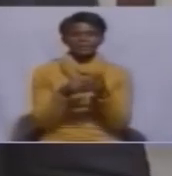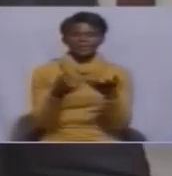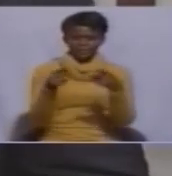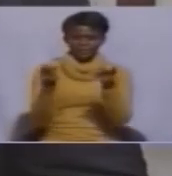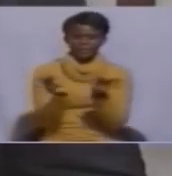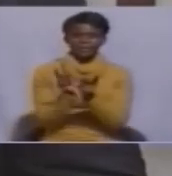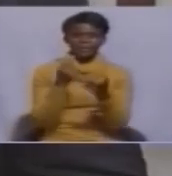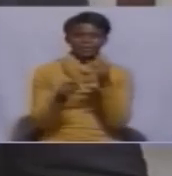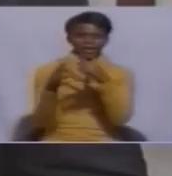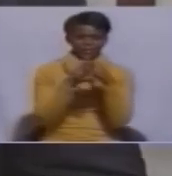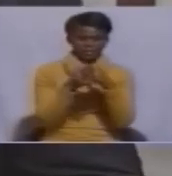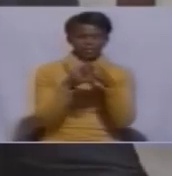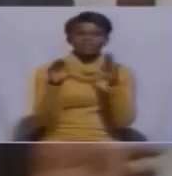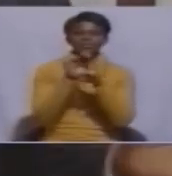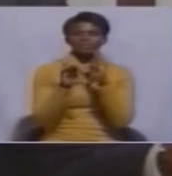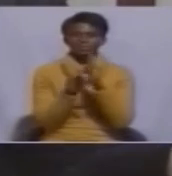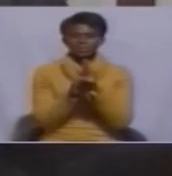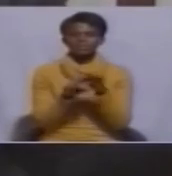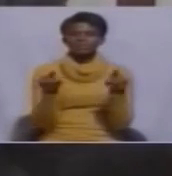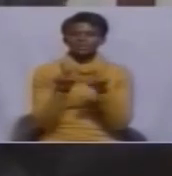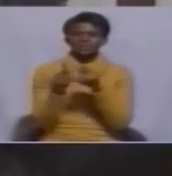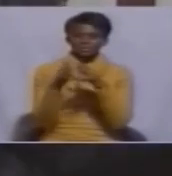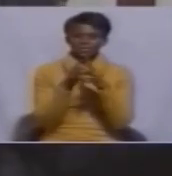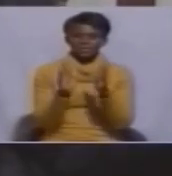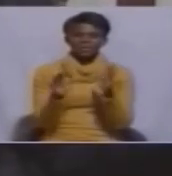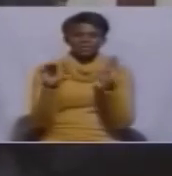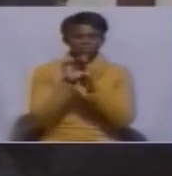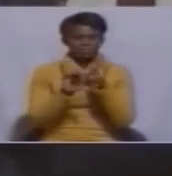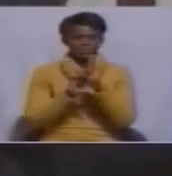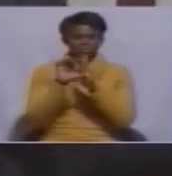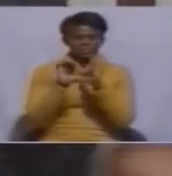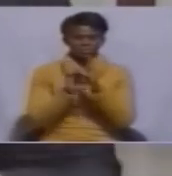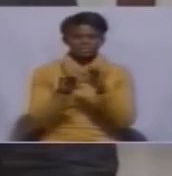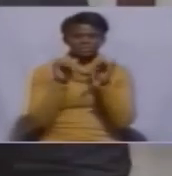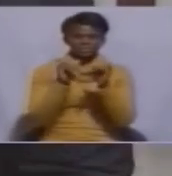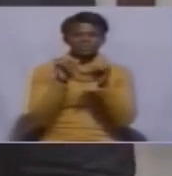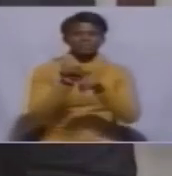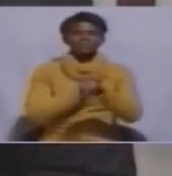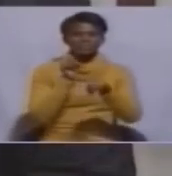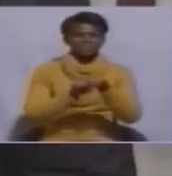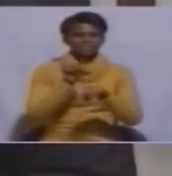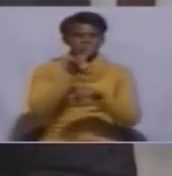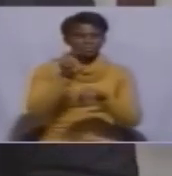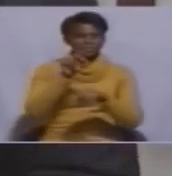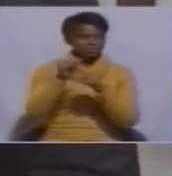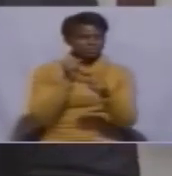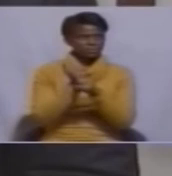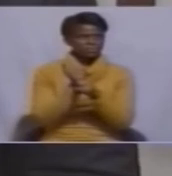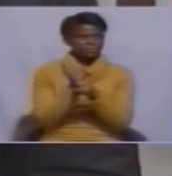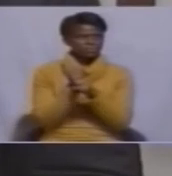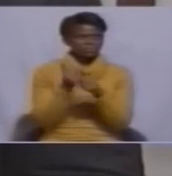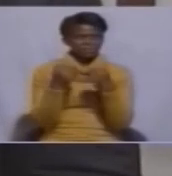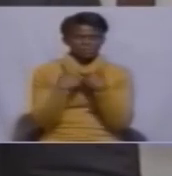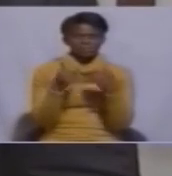position. Look at the American Constitution, for instance. The American Constitution has been in existence from over 300 years, and there have